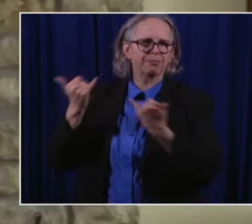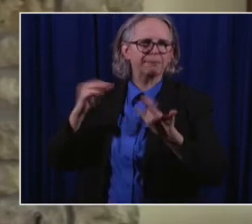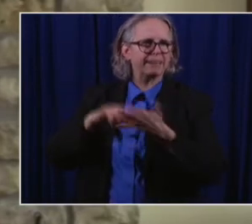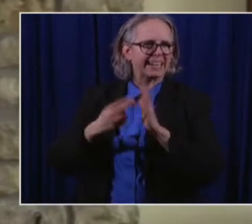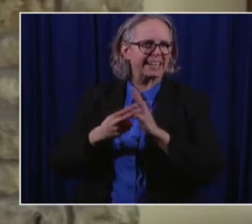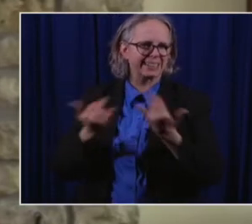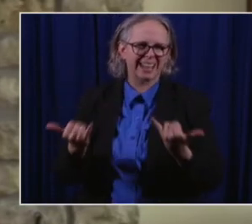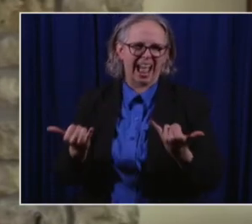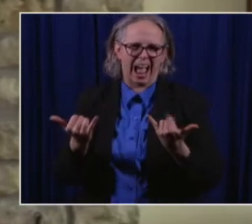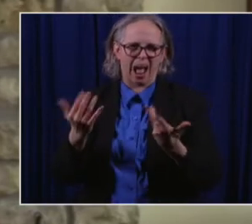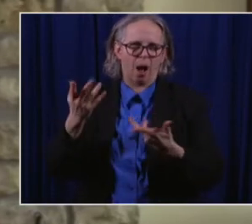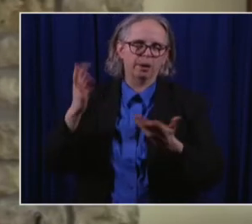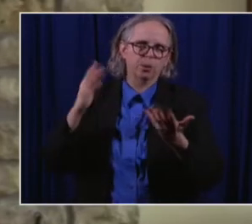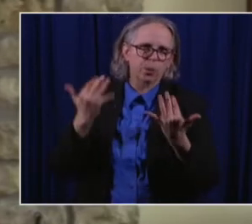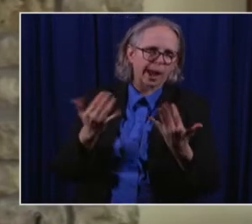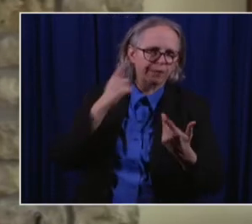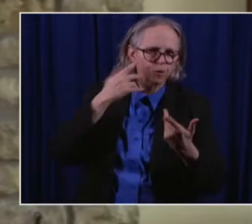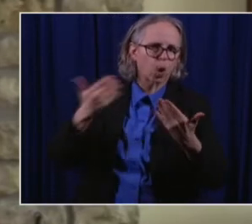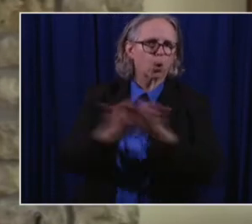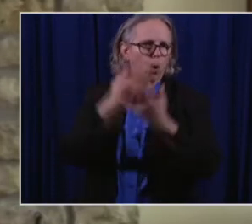What Congress did